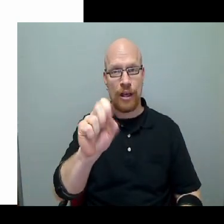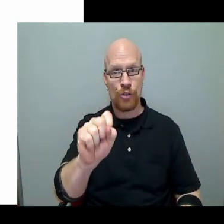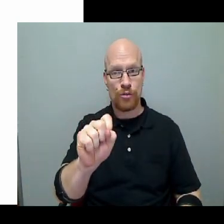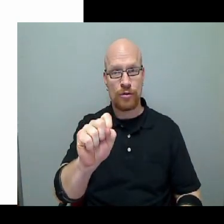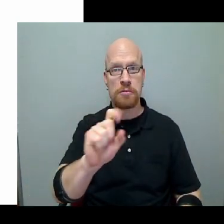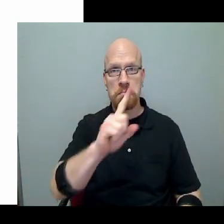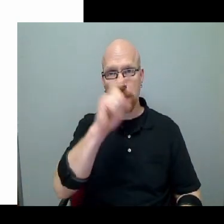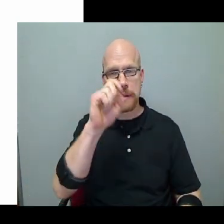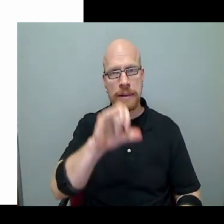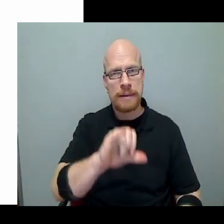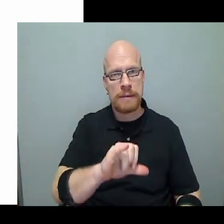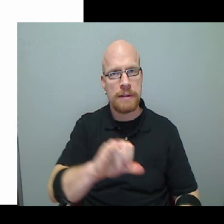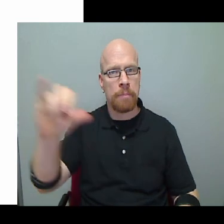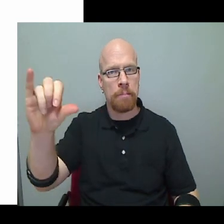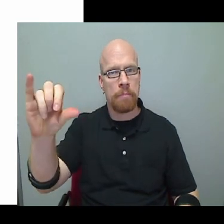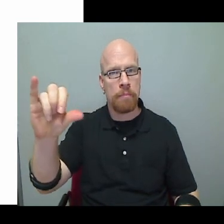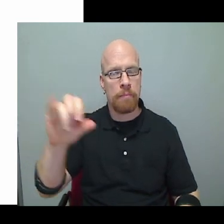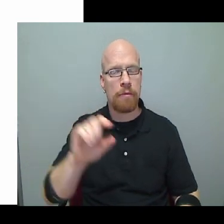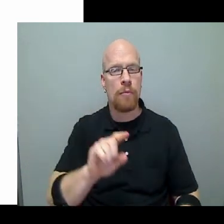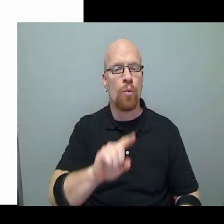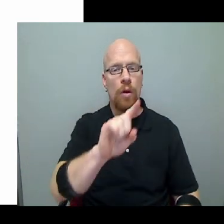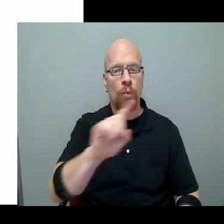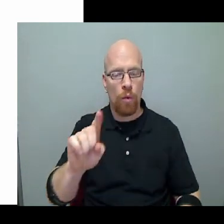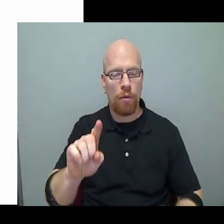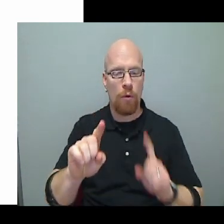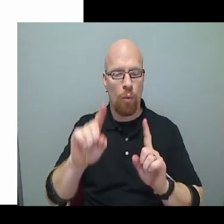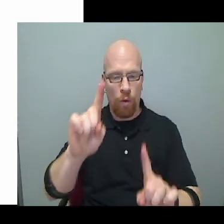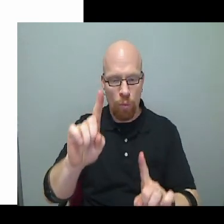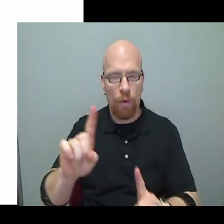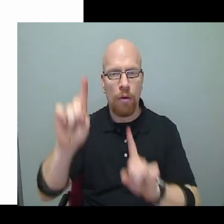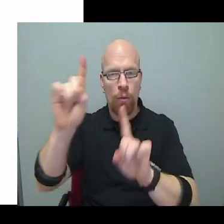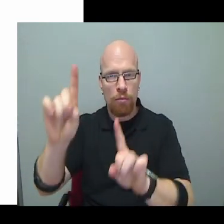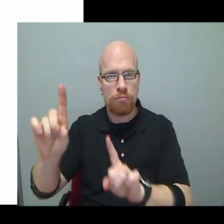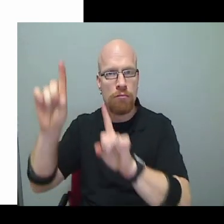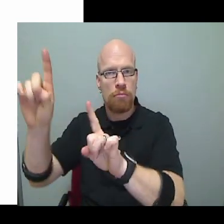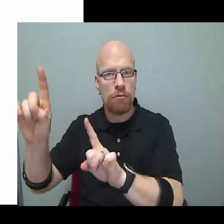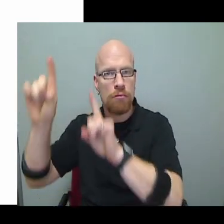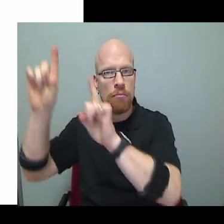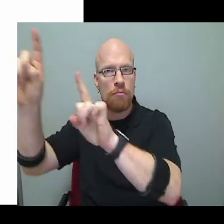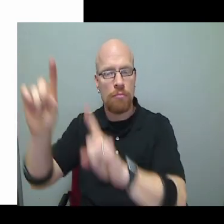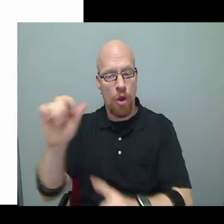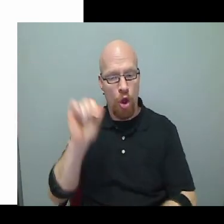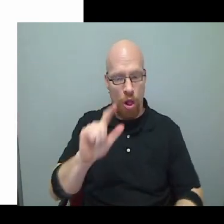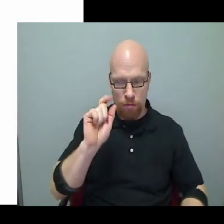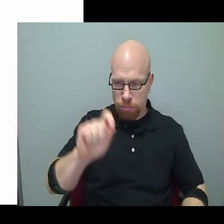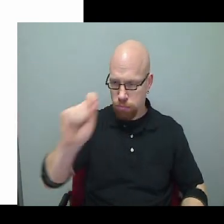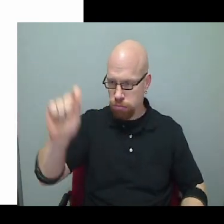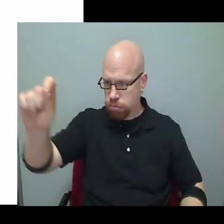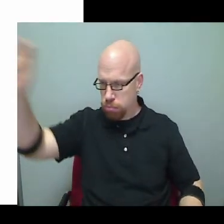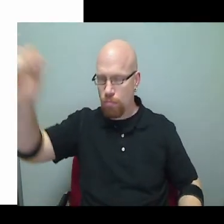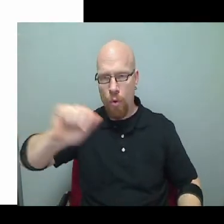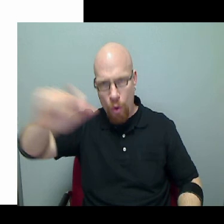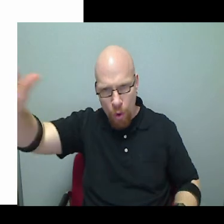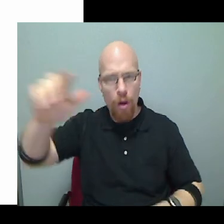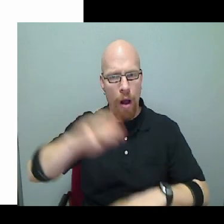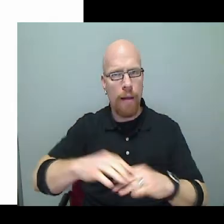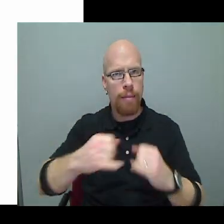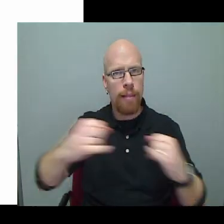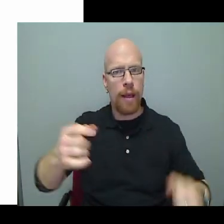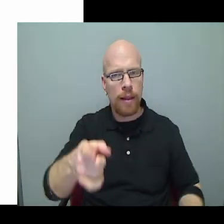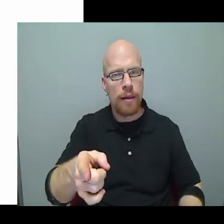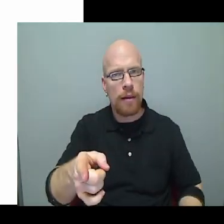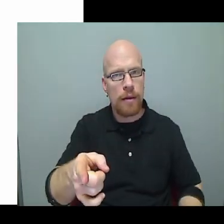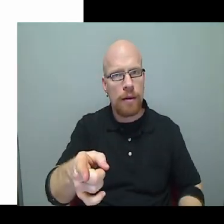Now you see it looks like stairs because the slope is the same. Up 1 over 1, up 1 over